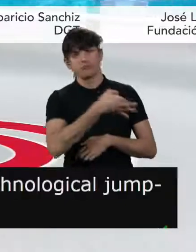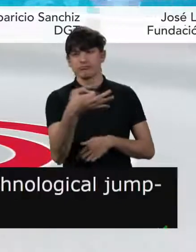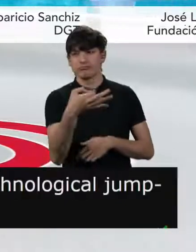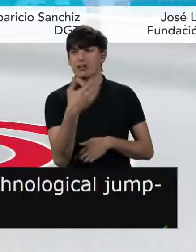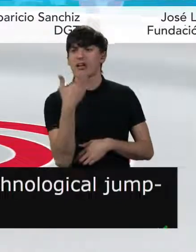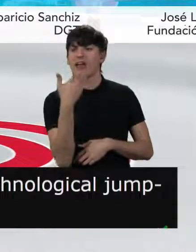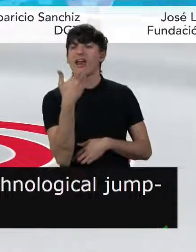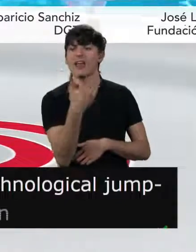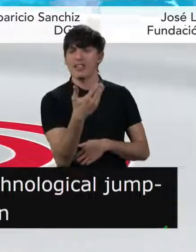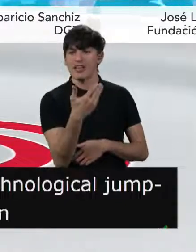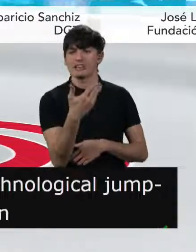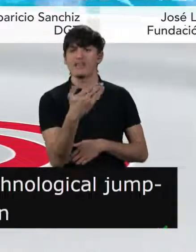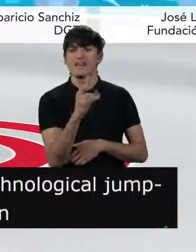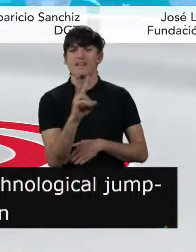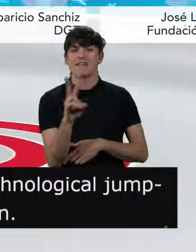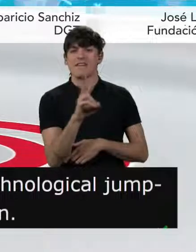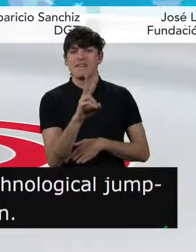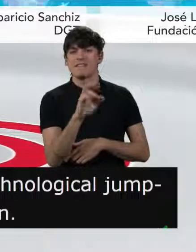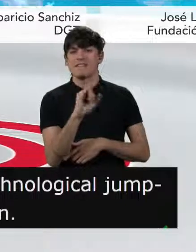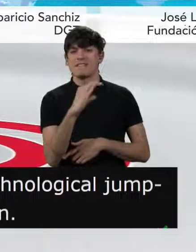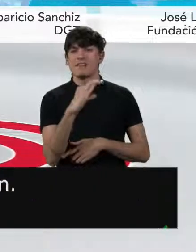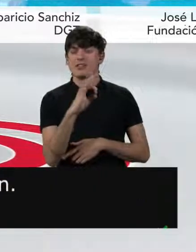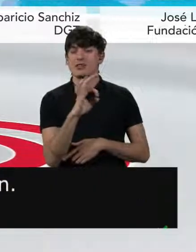Thank you, Victor.